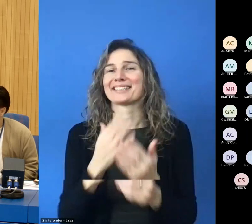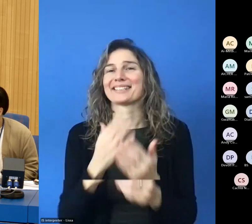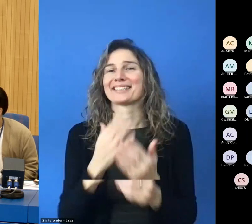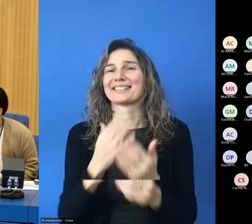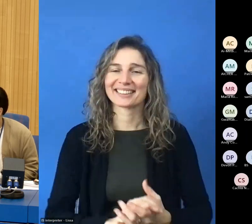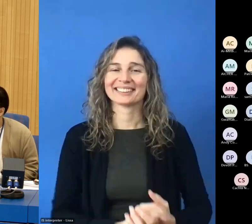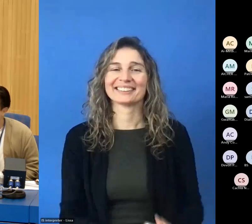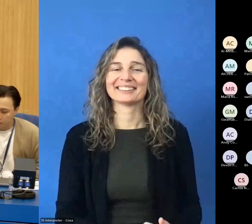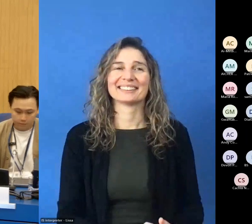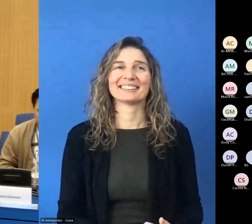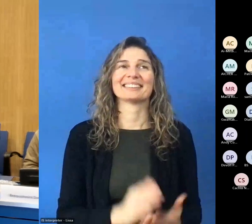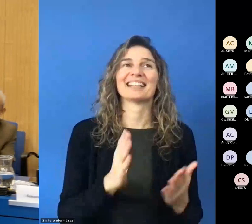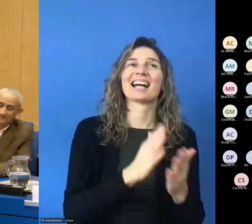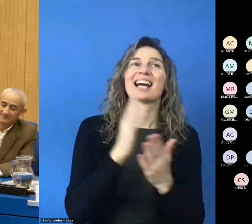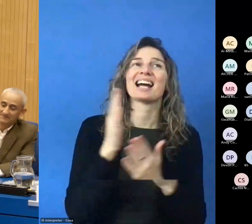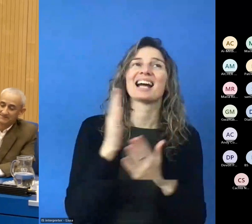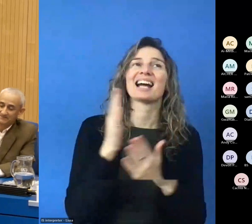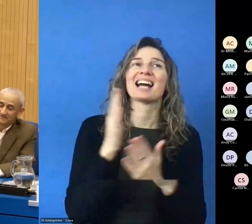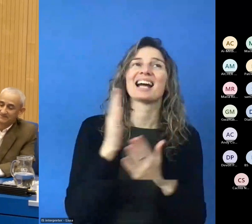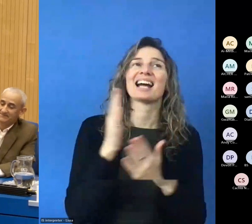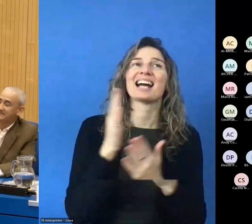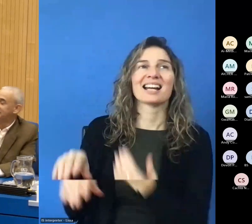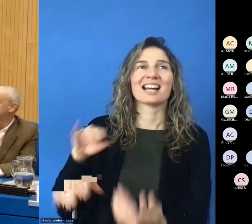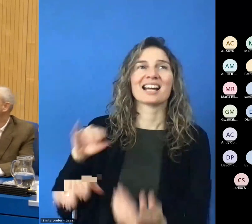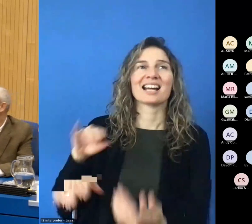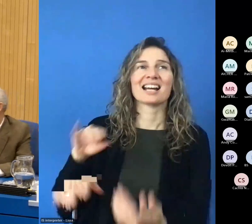And lastly, Yereli and Adriana.